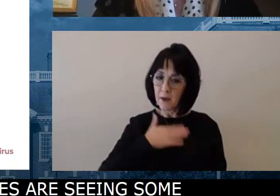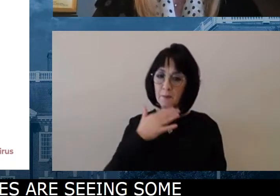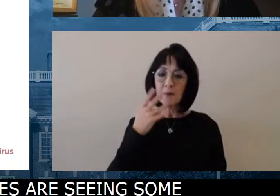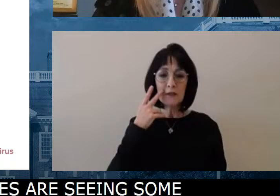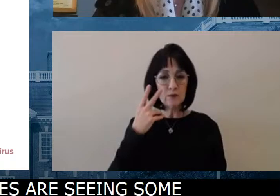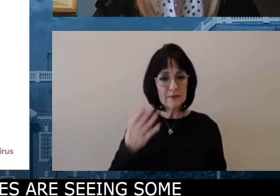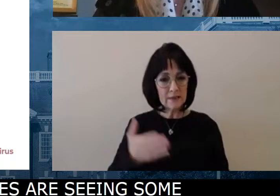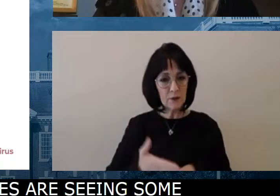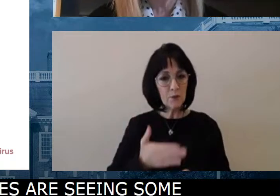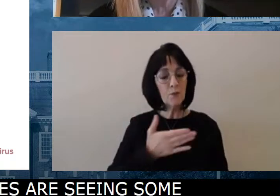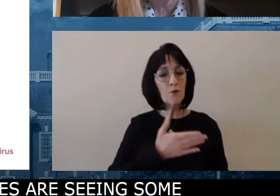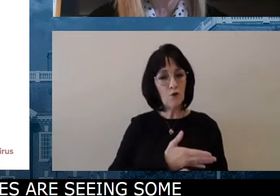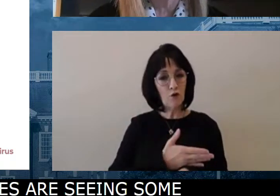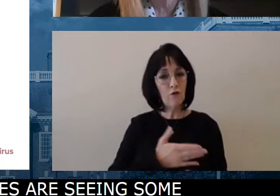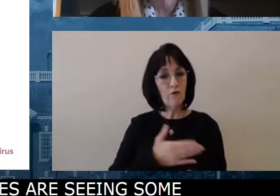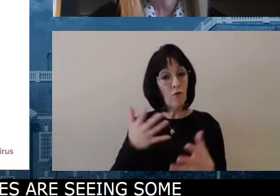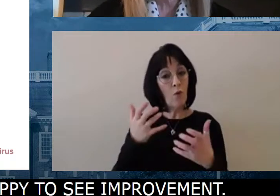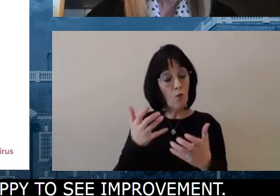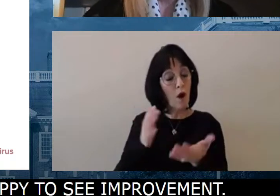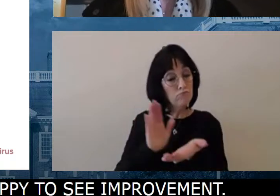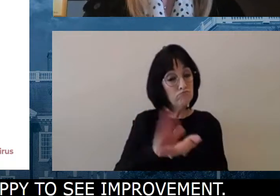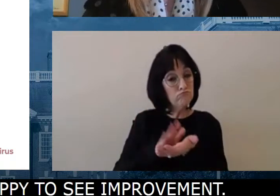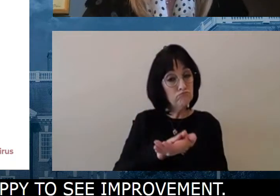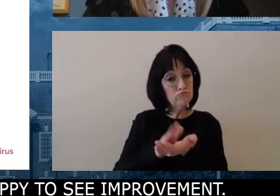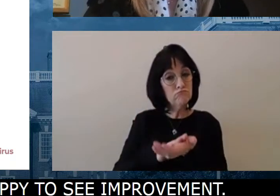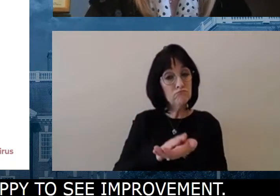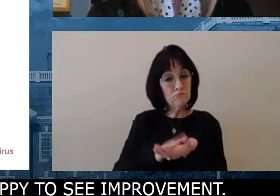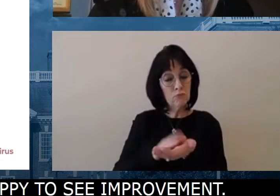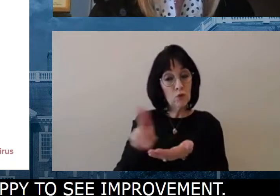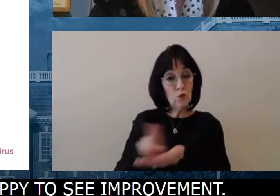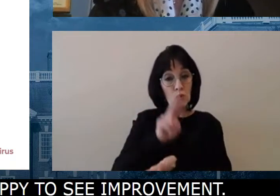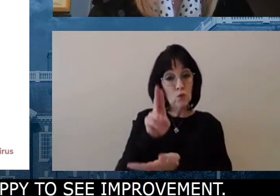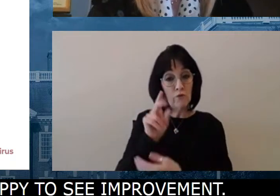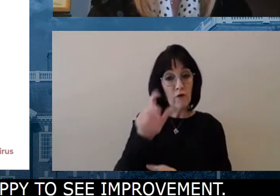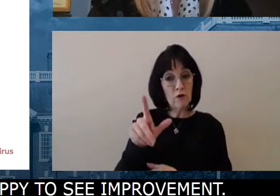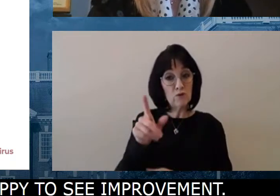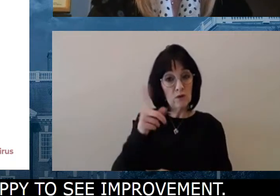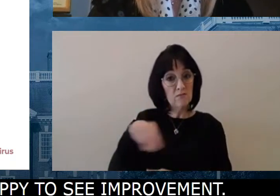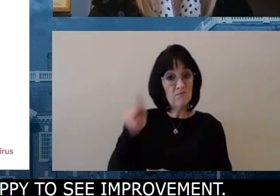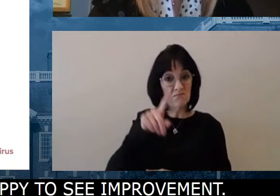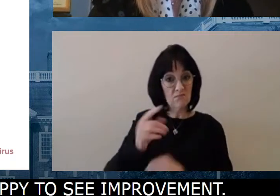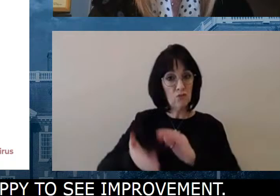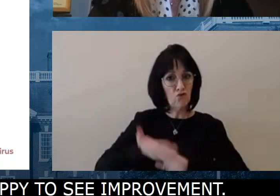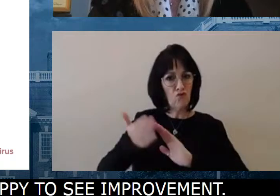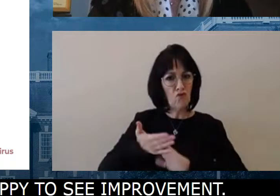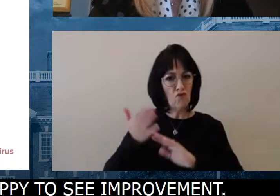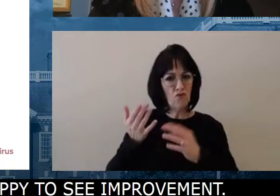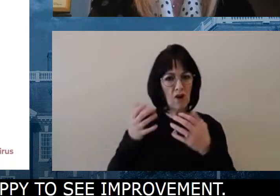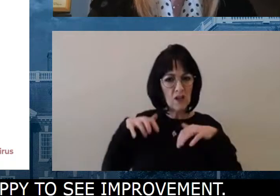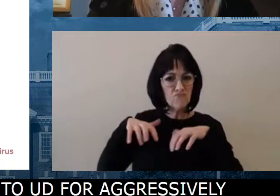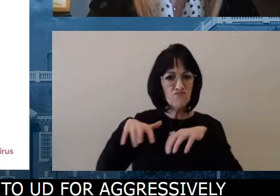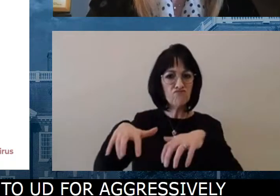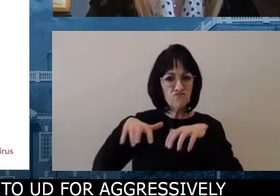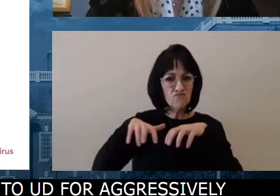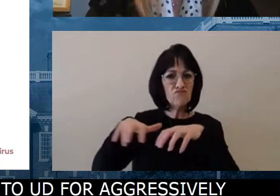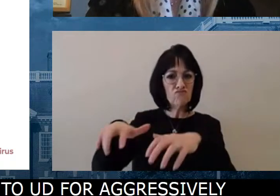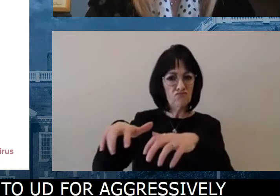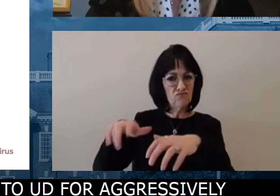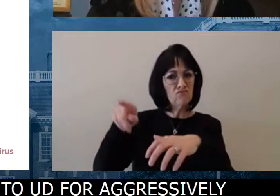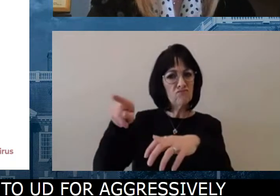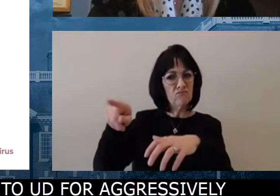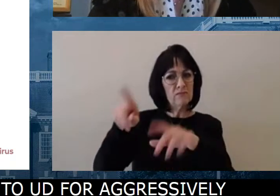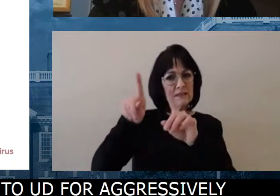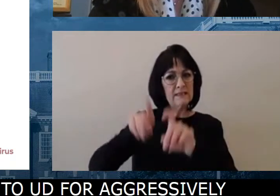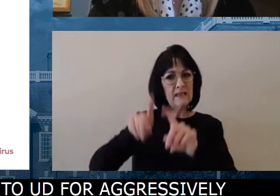give a shout out to UD for aggressively testing many students in the last few weeks, as well as putting a lot